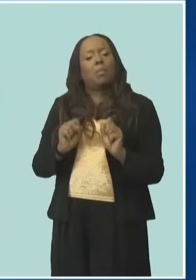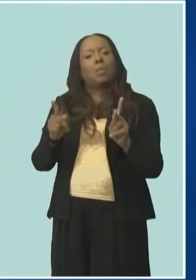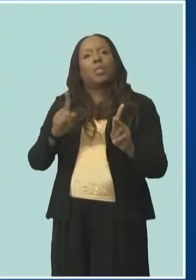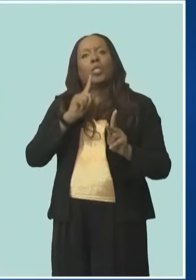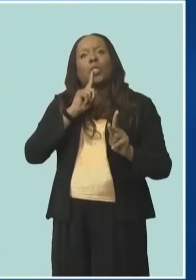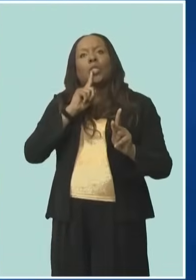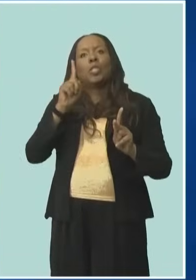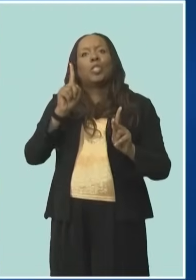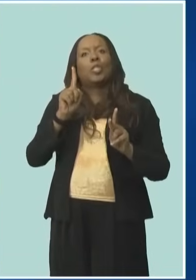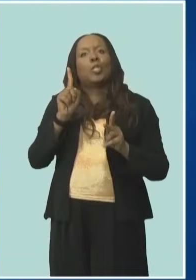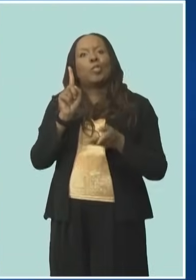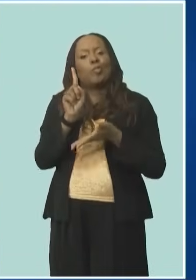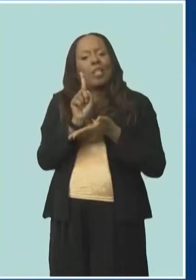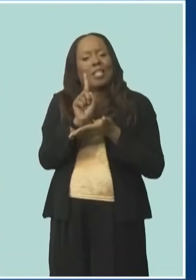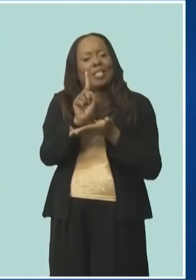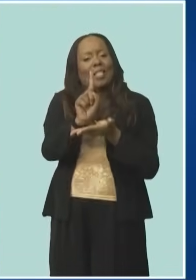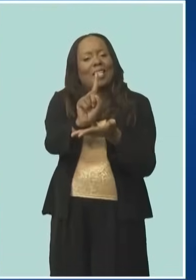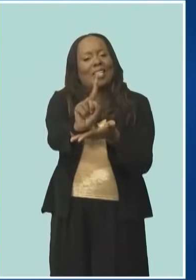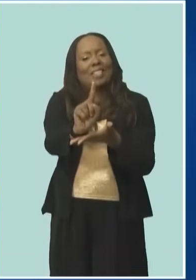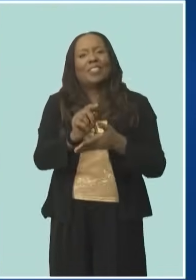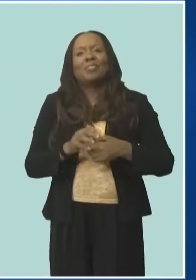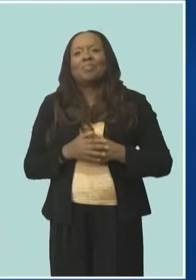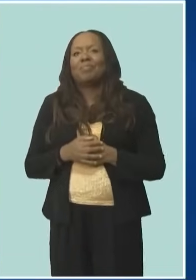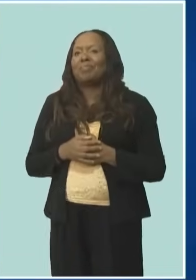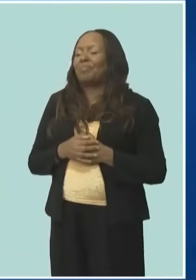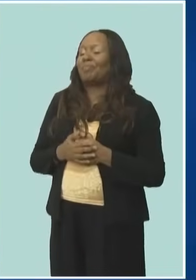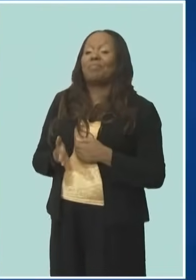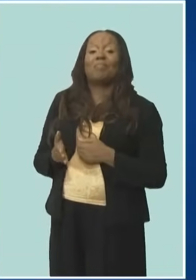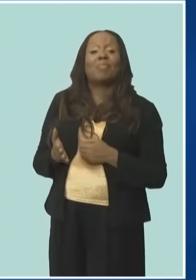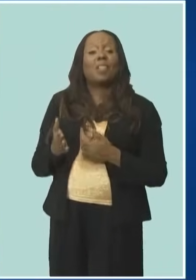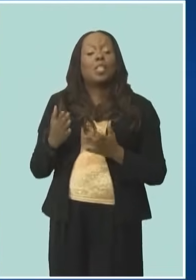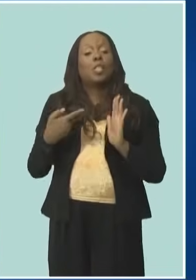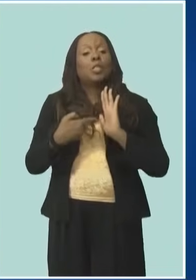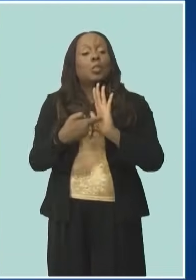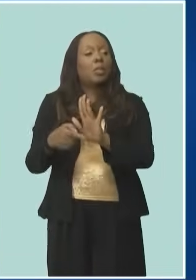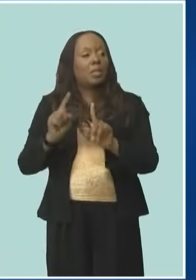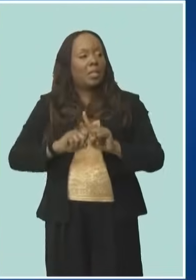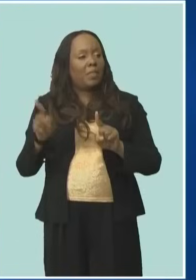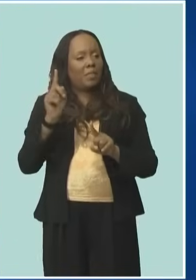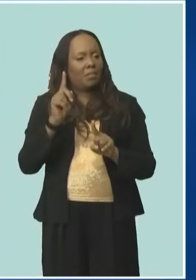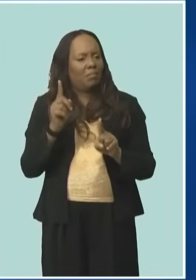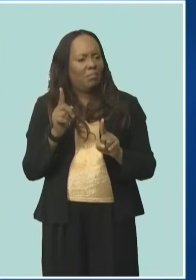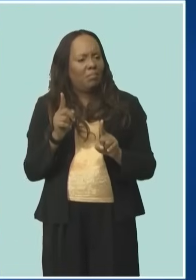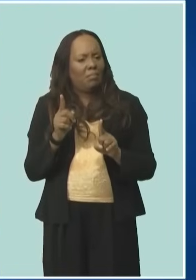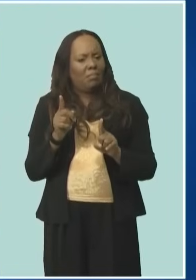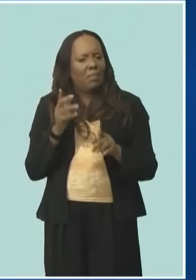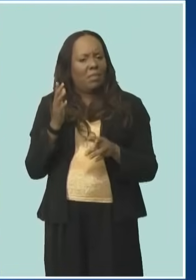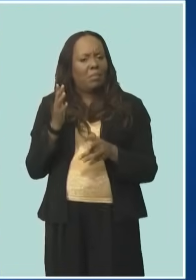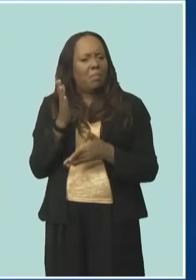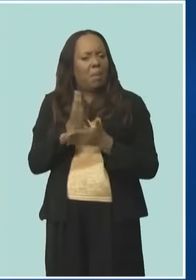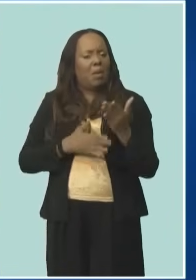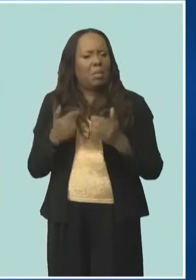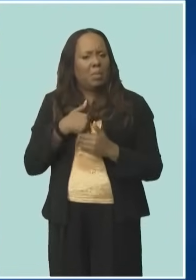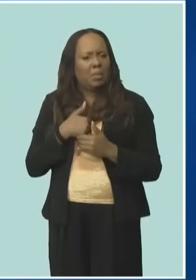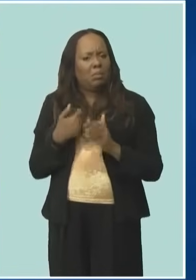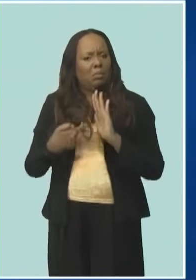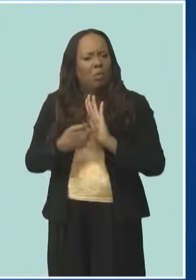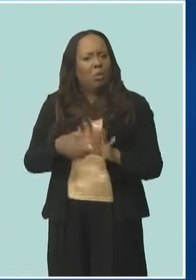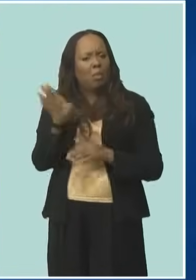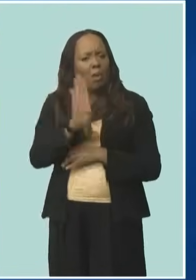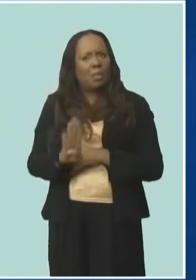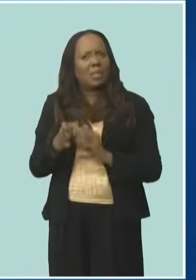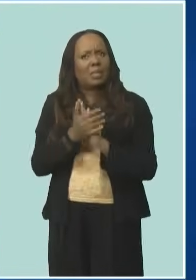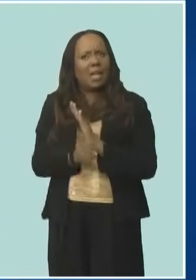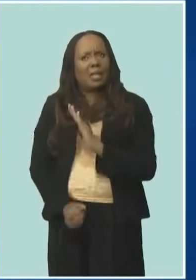shine. That also showed a different side of 2 Mile Hill, a different side of me, and it gives us the opportunity to show the Bajan talent that we have here,